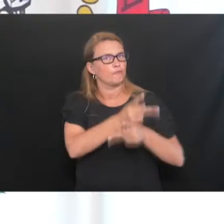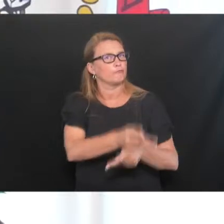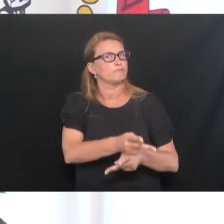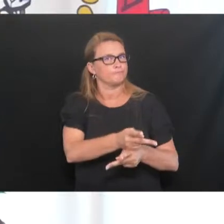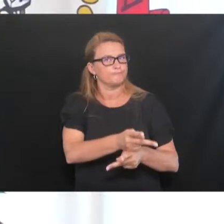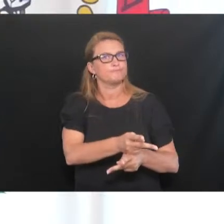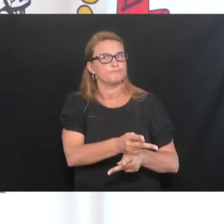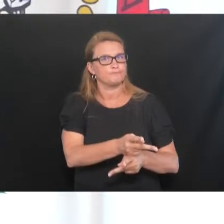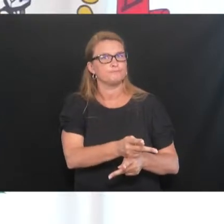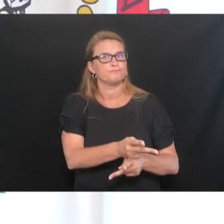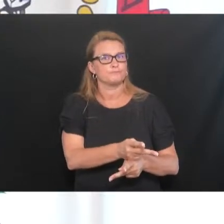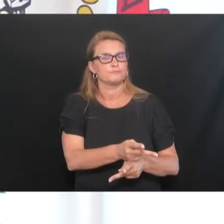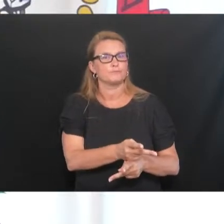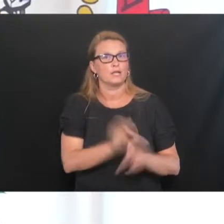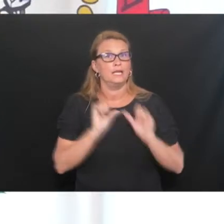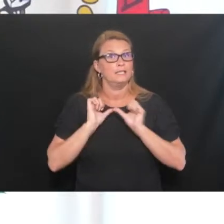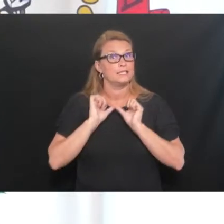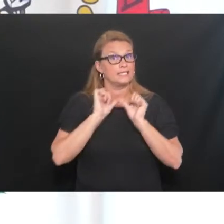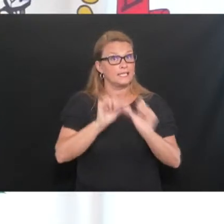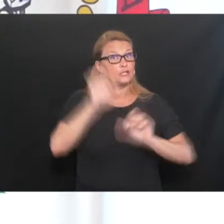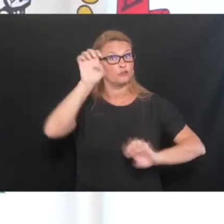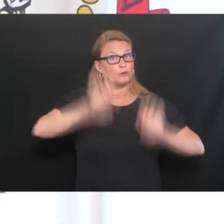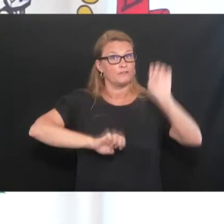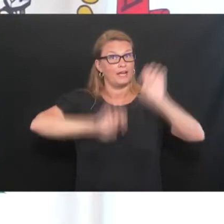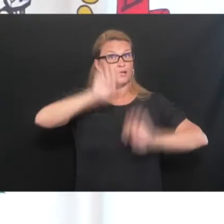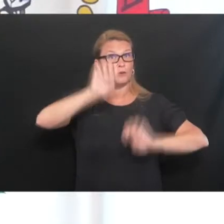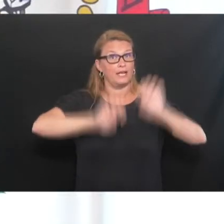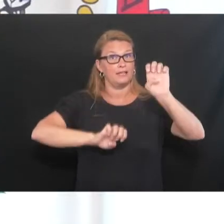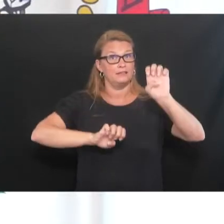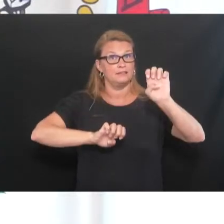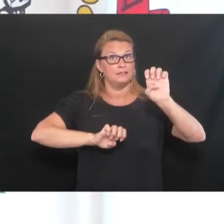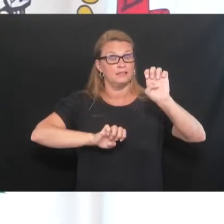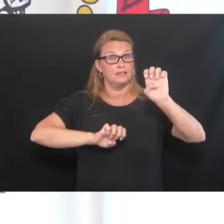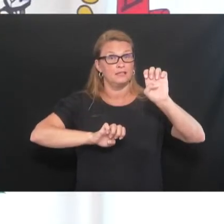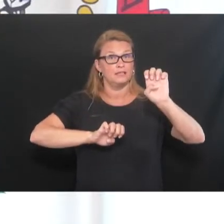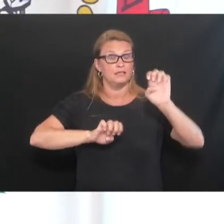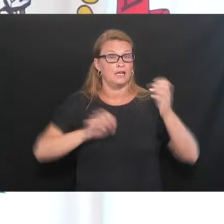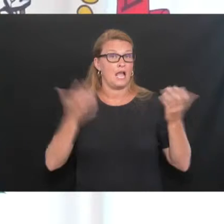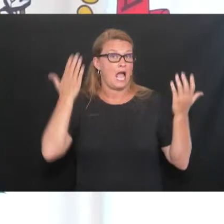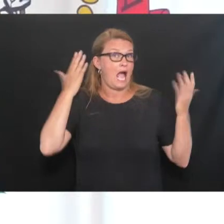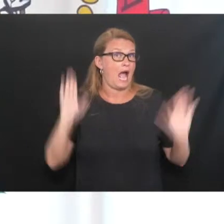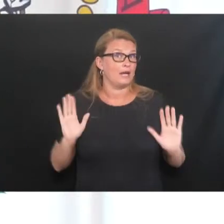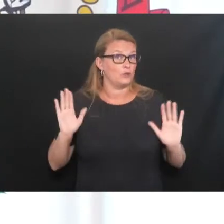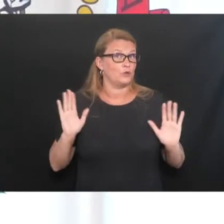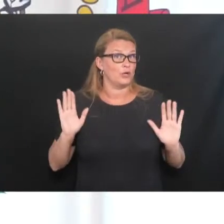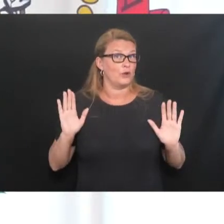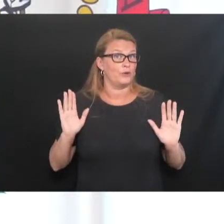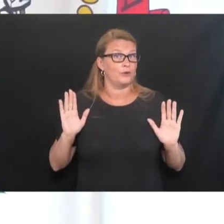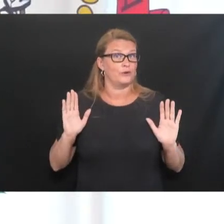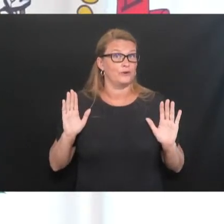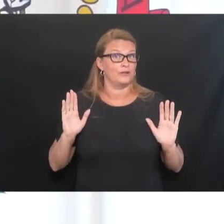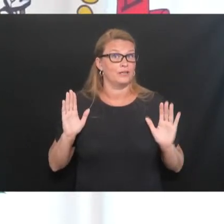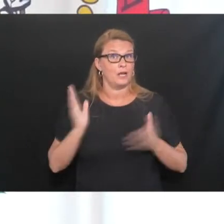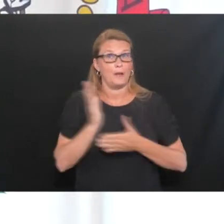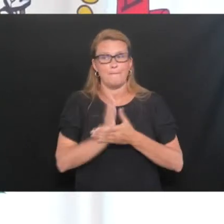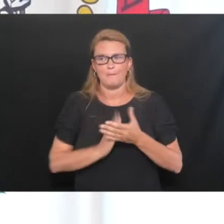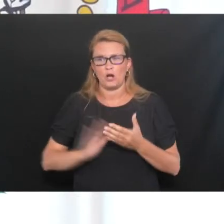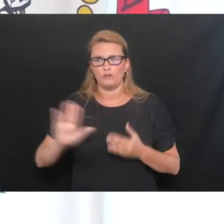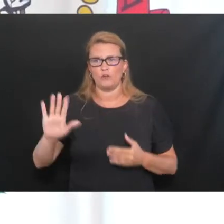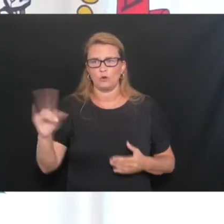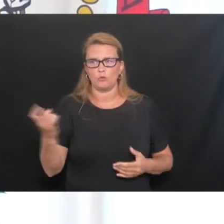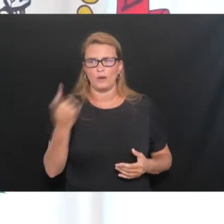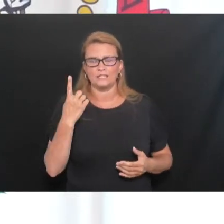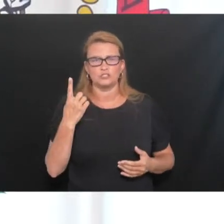and continue to evaluate and I don't know, you know, part of your question was, you know,